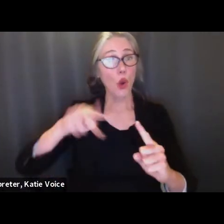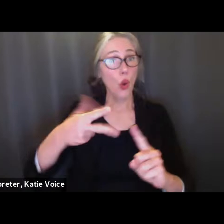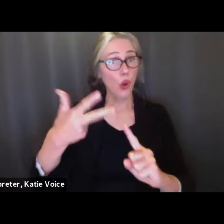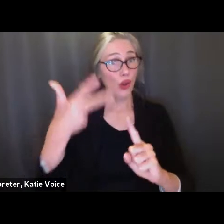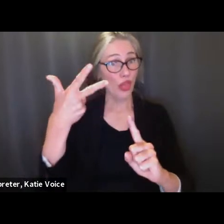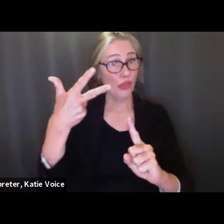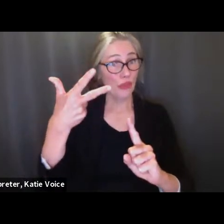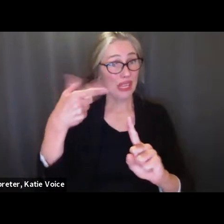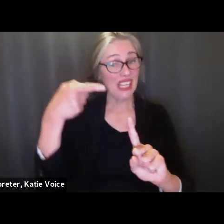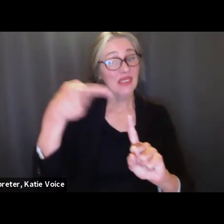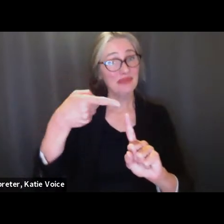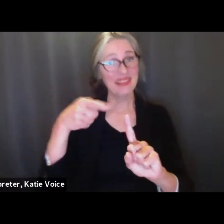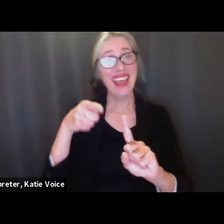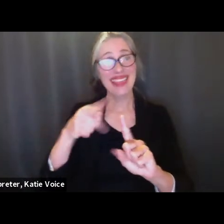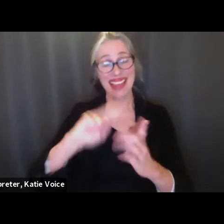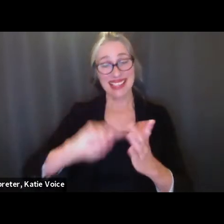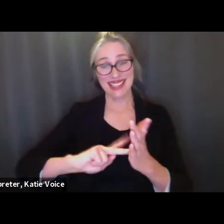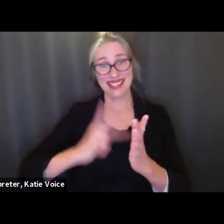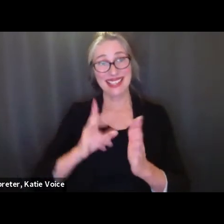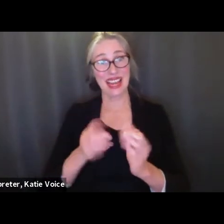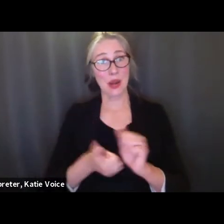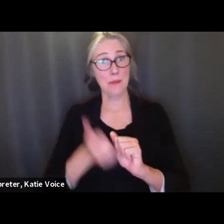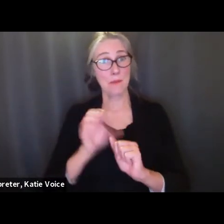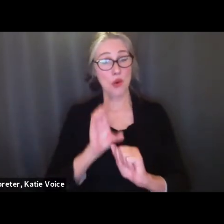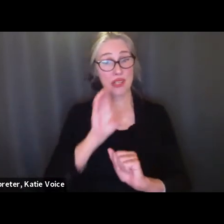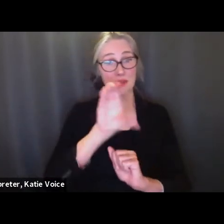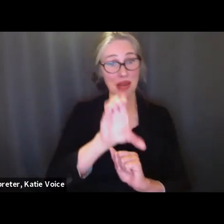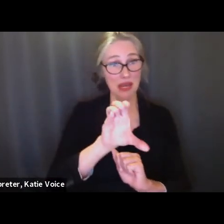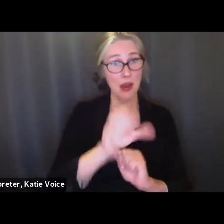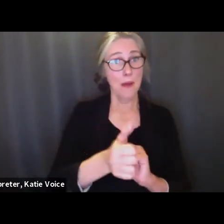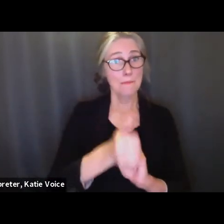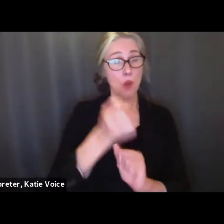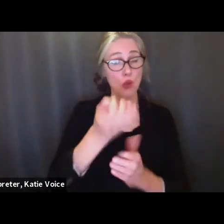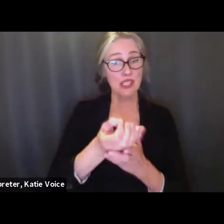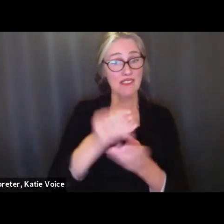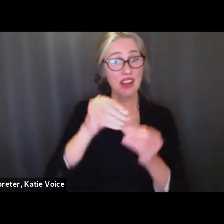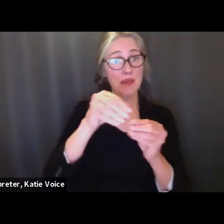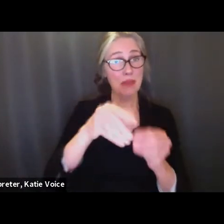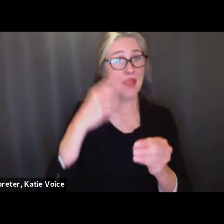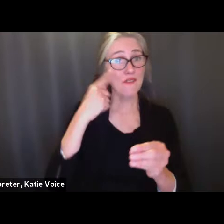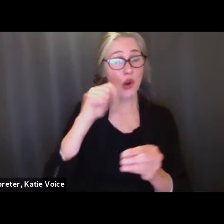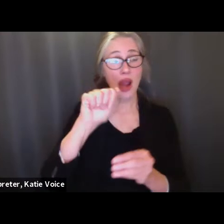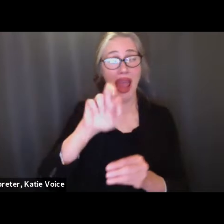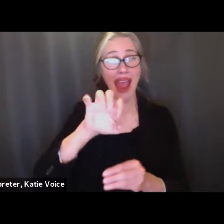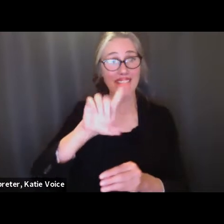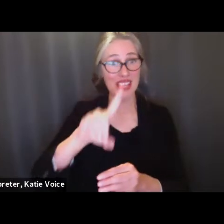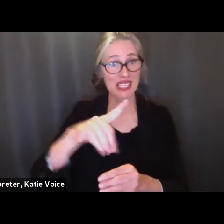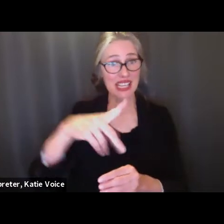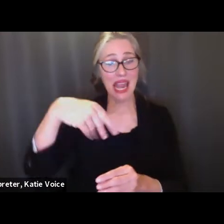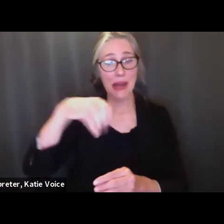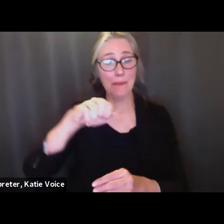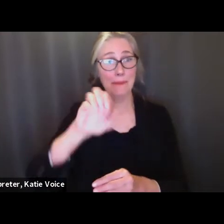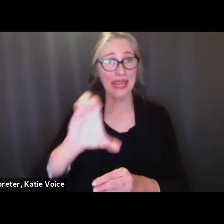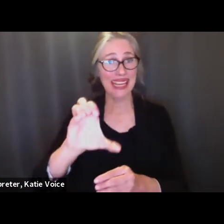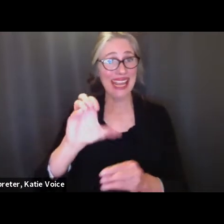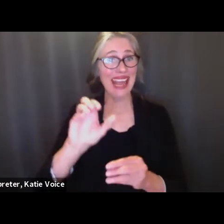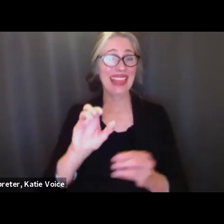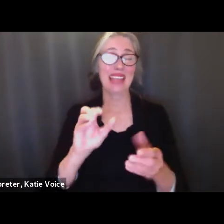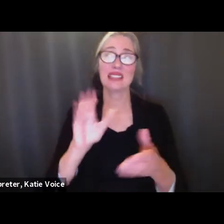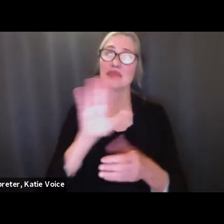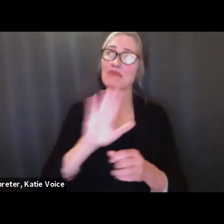the majority of the funding there is actually going towards AVID and PEAK programs, which is approximately $2.2